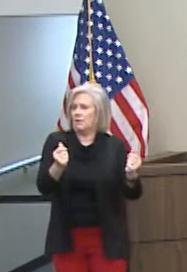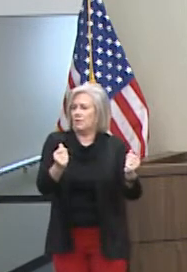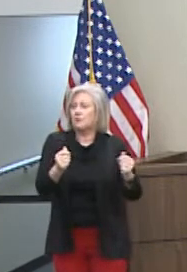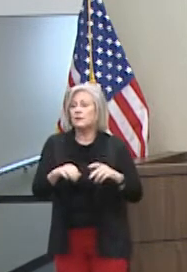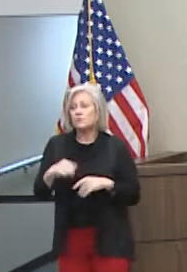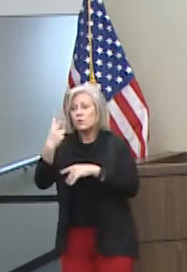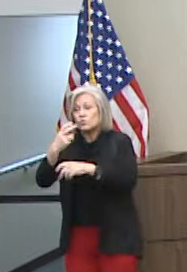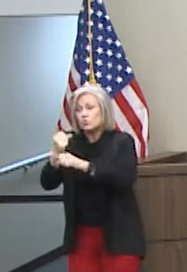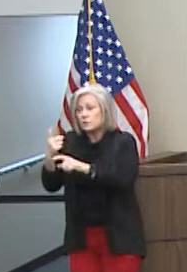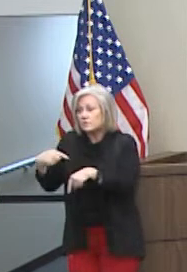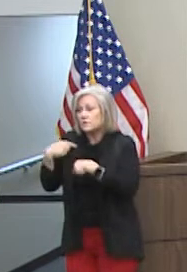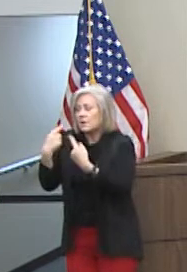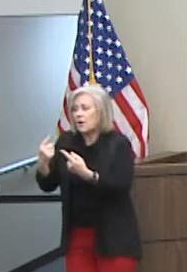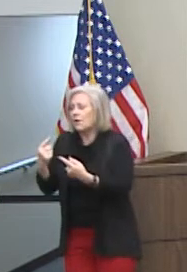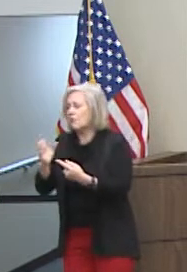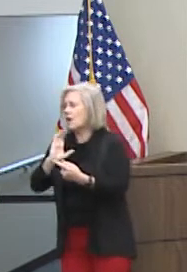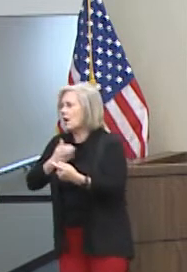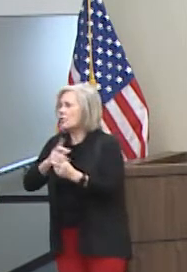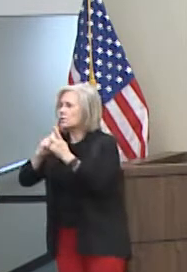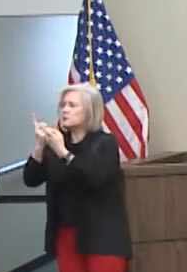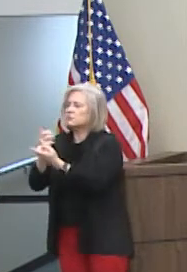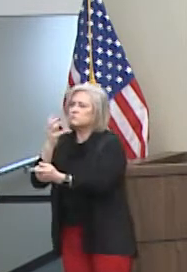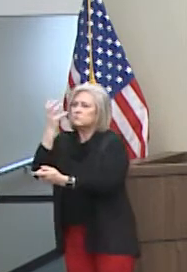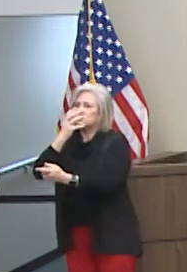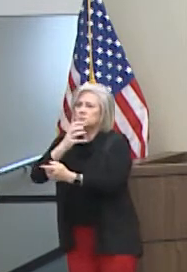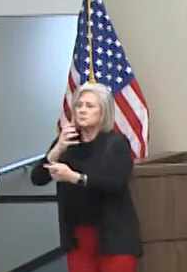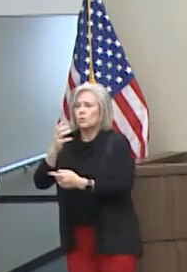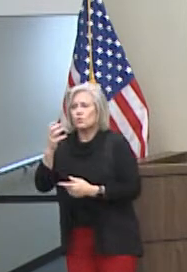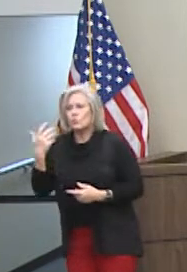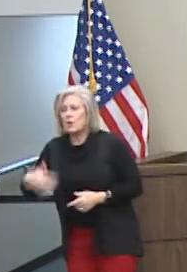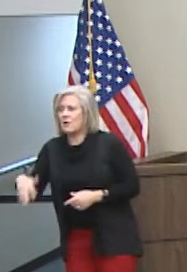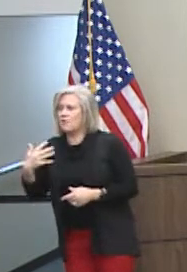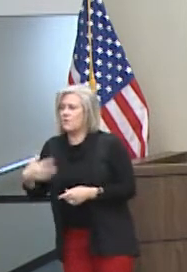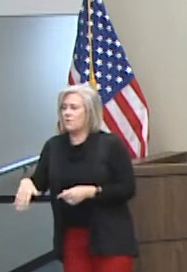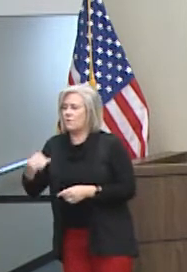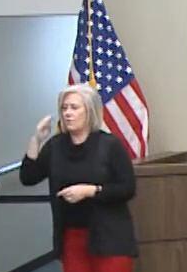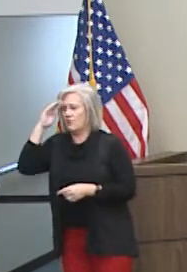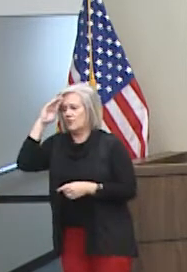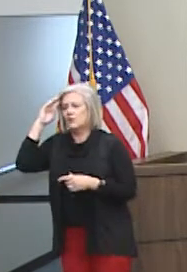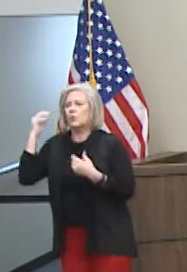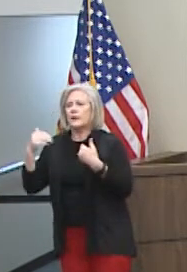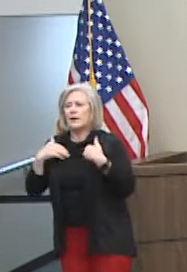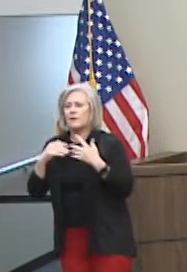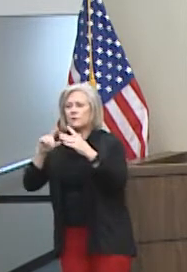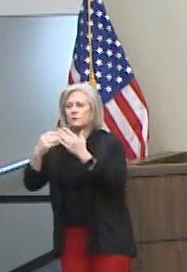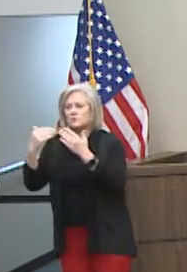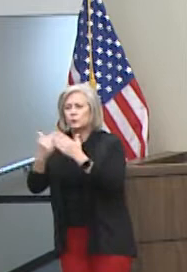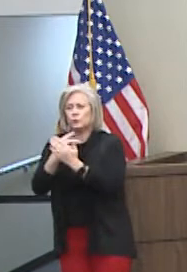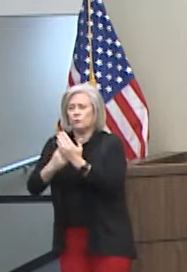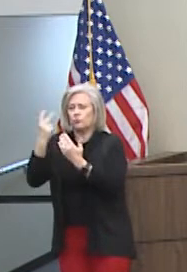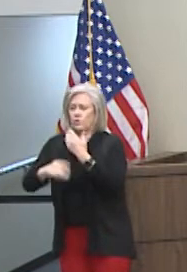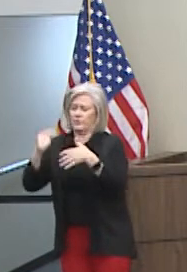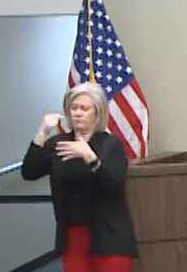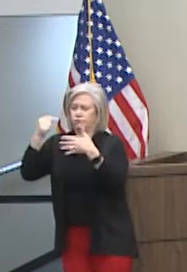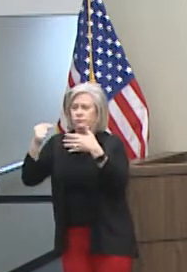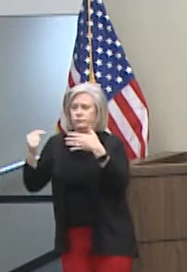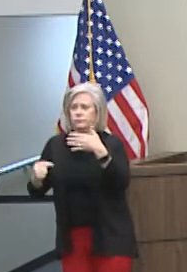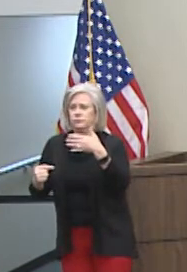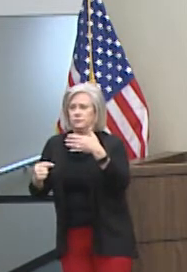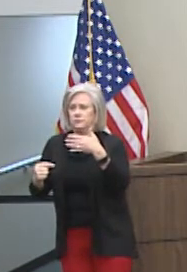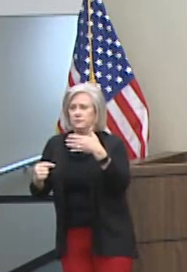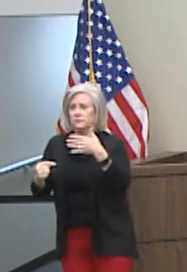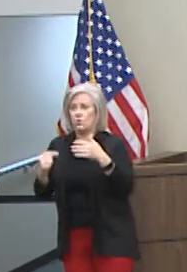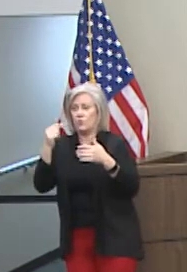district. And many of those, for many of those initiatives, Marcus Nelson was the